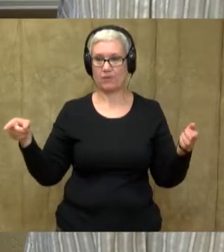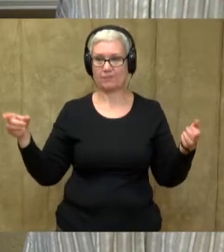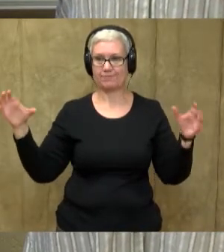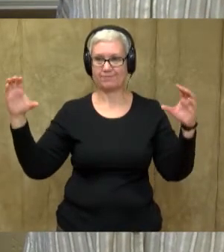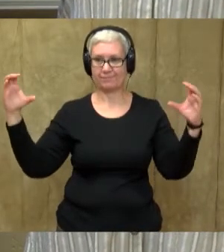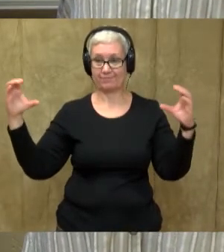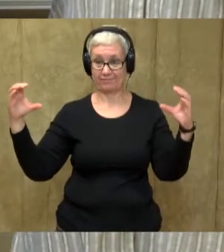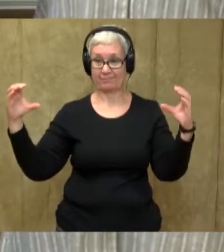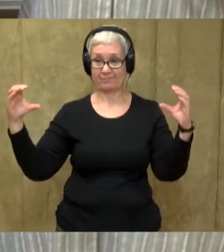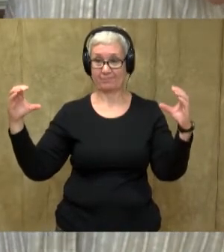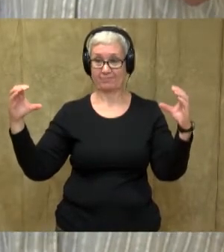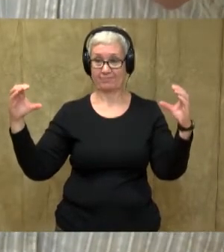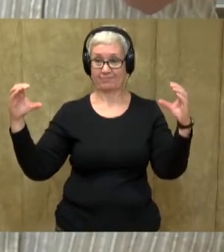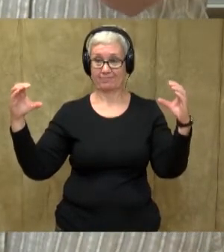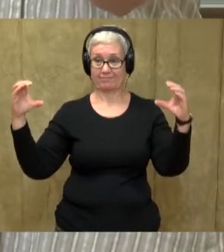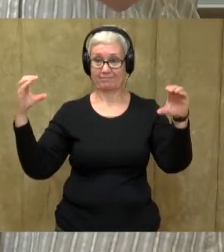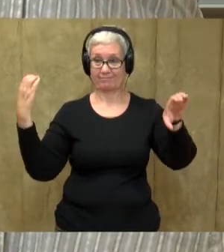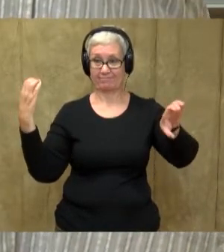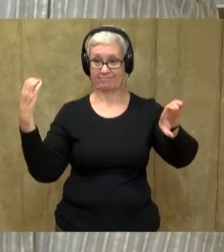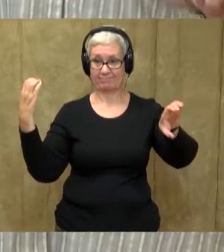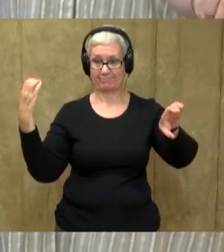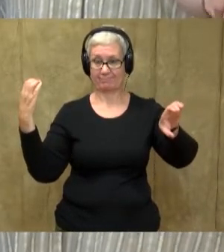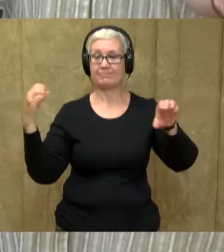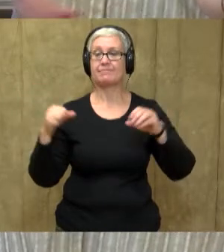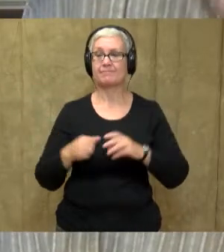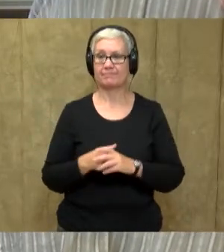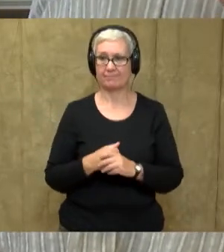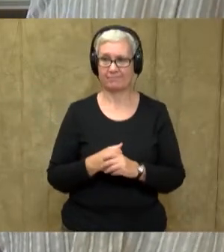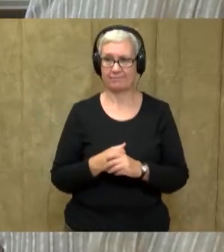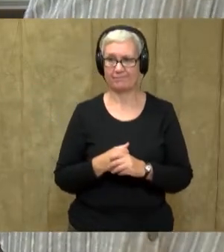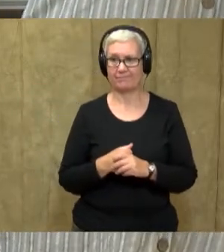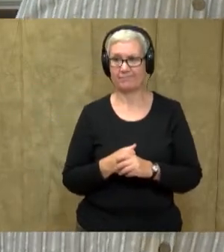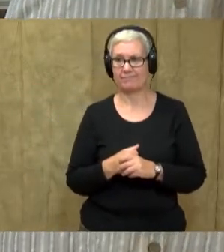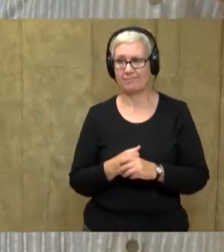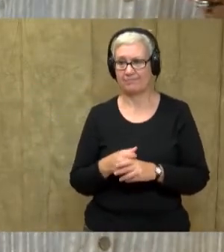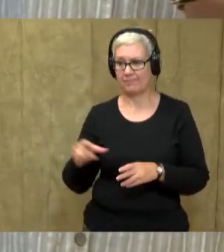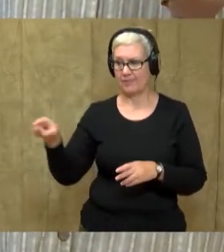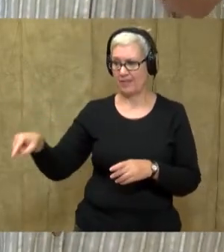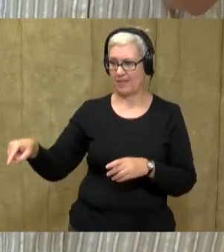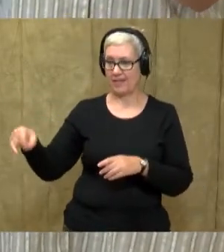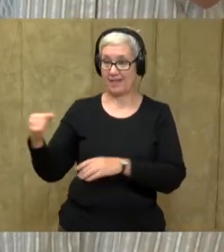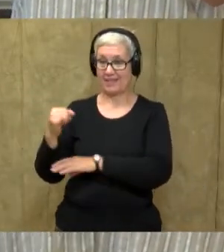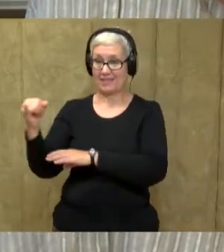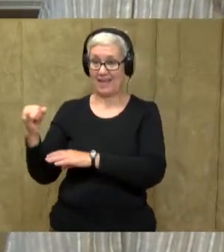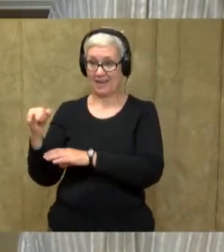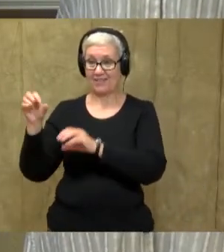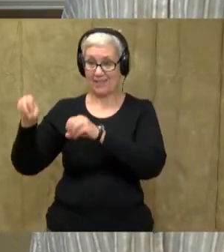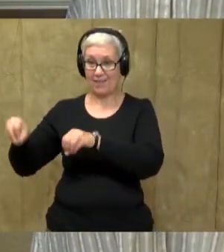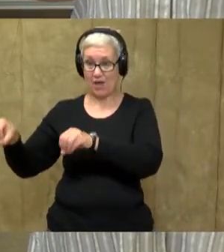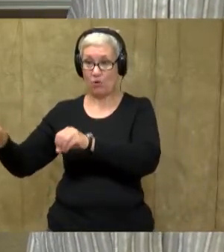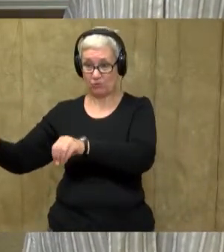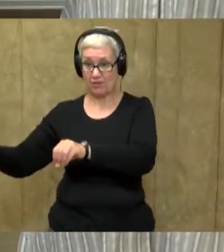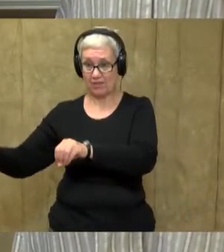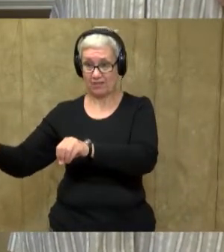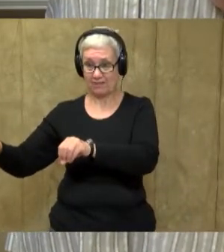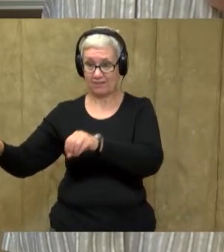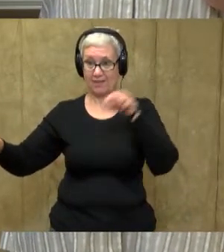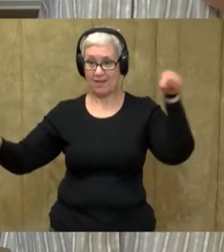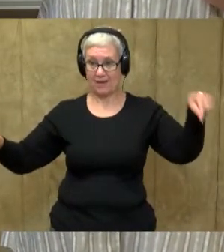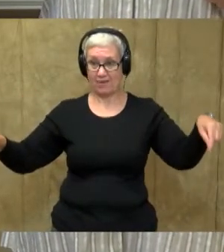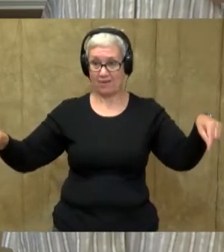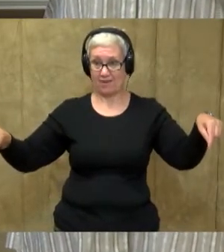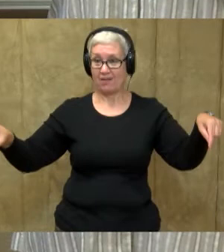he's showing here, and two, he uses that idea of the island in the midst of this huge ocean of